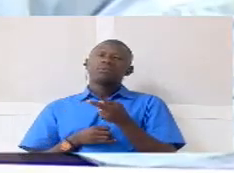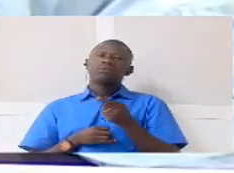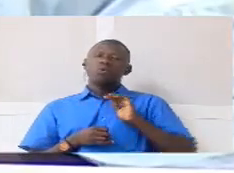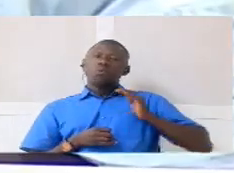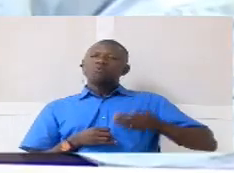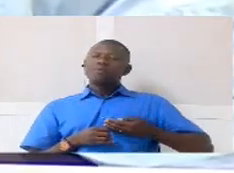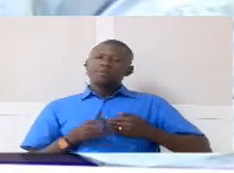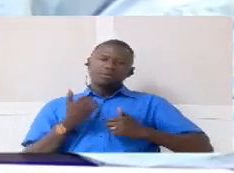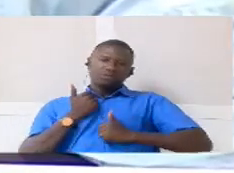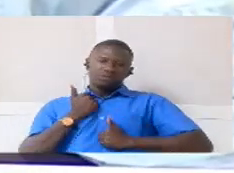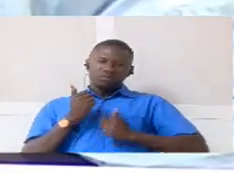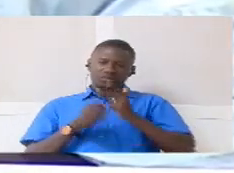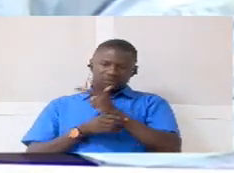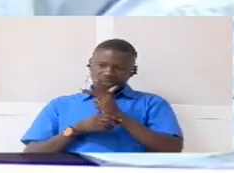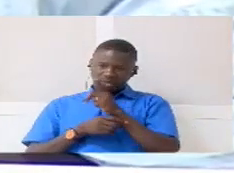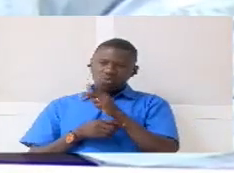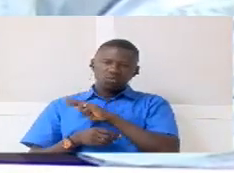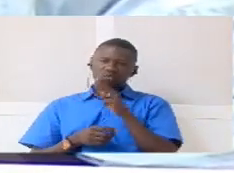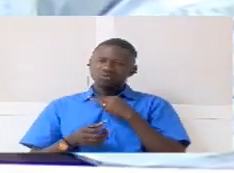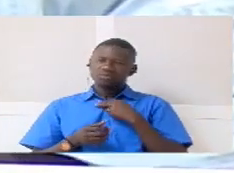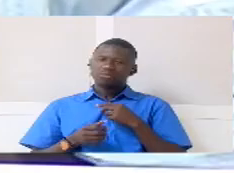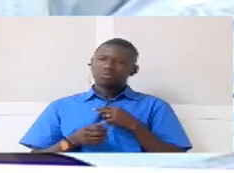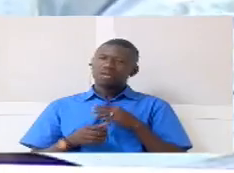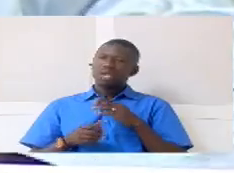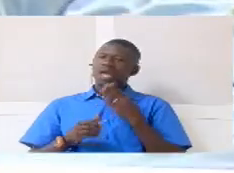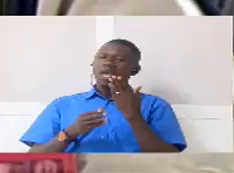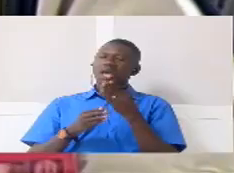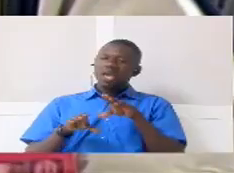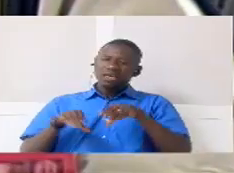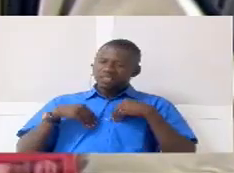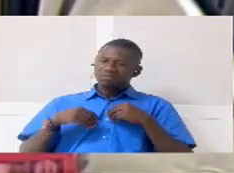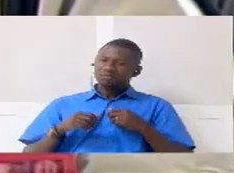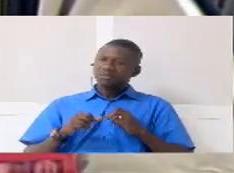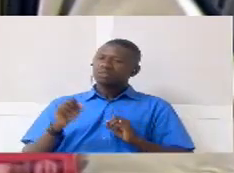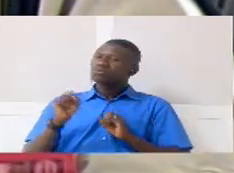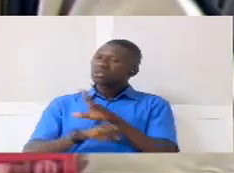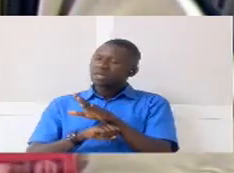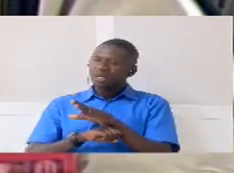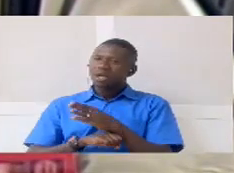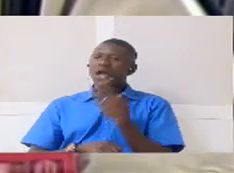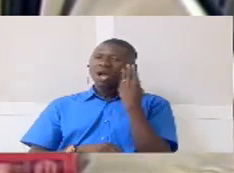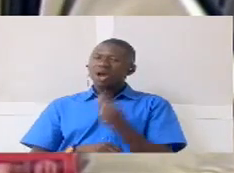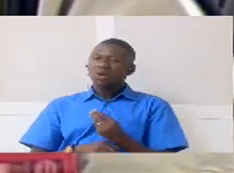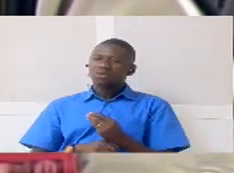how would they be treated by David? Musu dokula lumenu bije ni manso ngala kangola akamunela uluka.